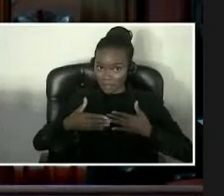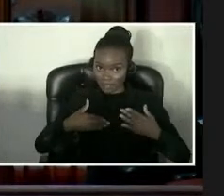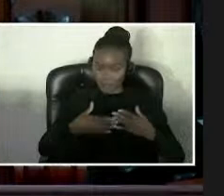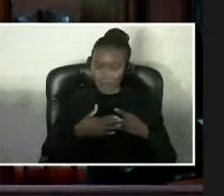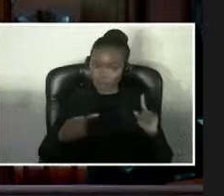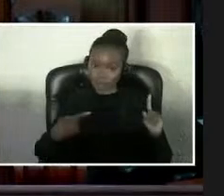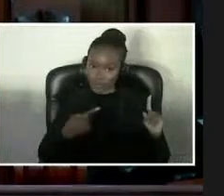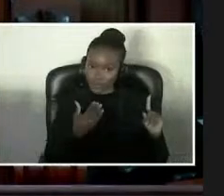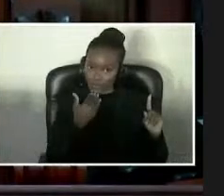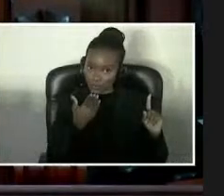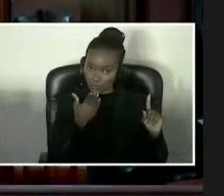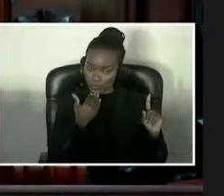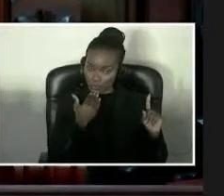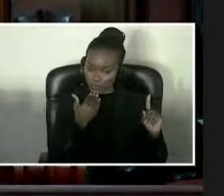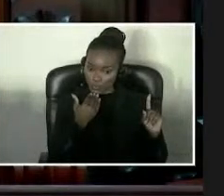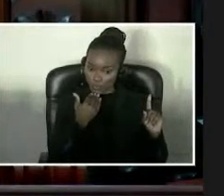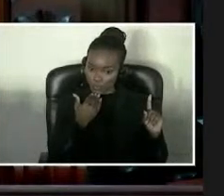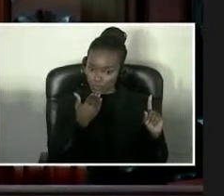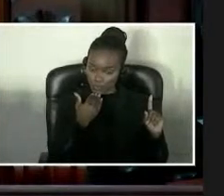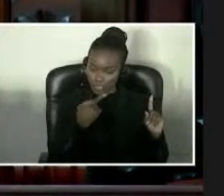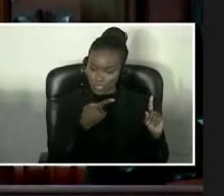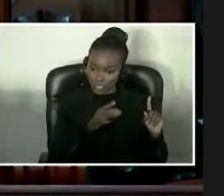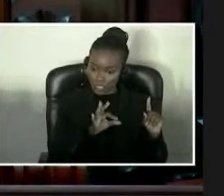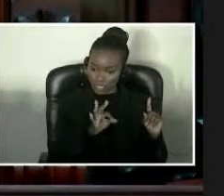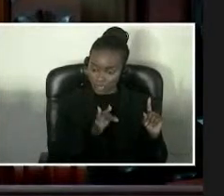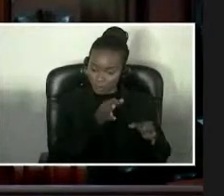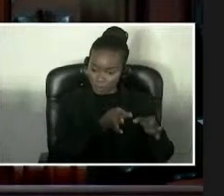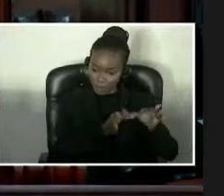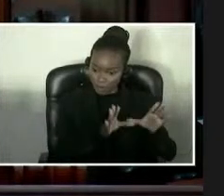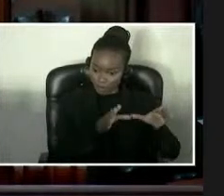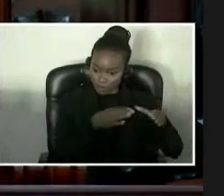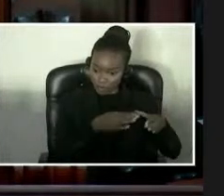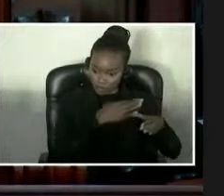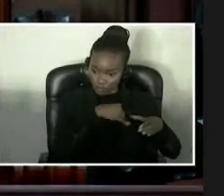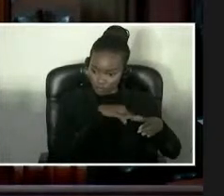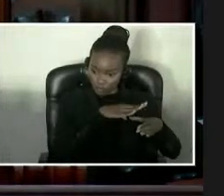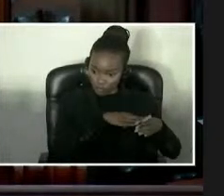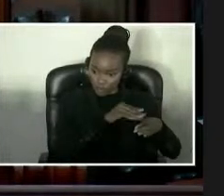honorable member comes from the african national congress